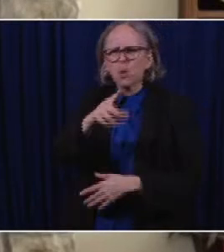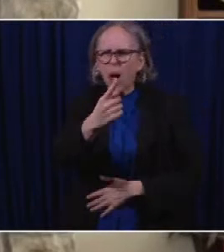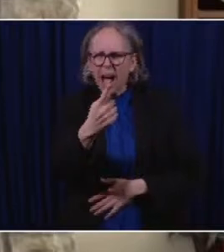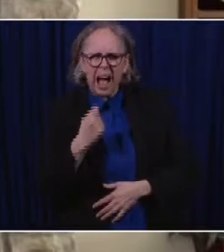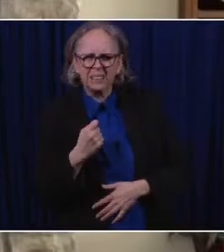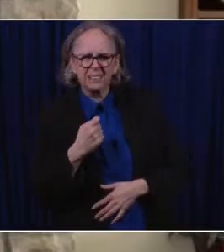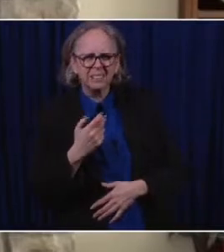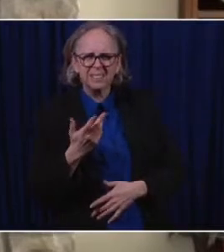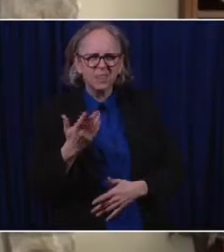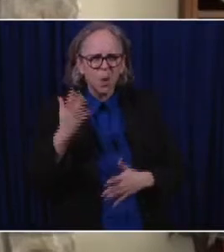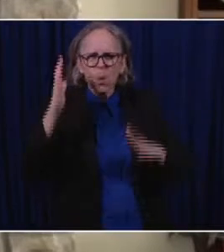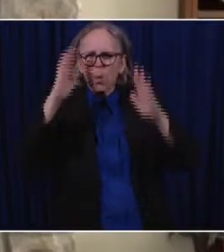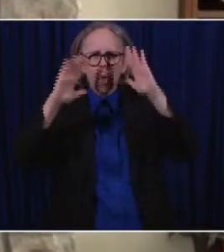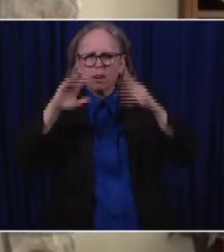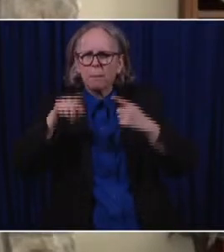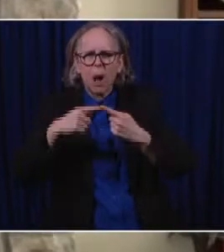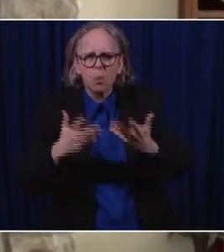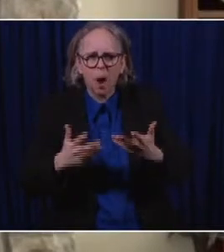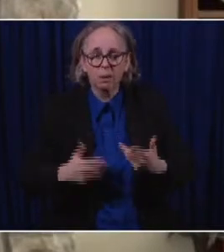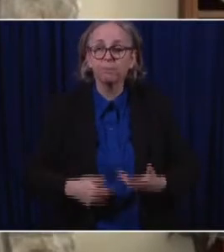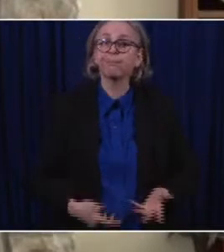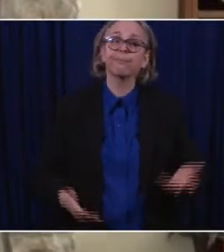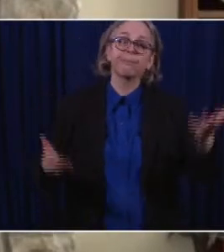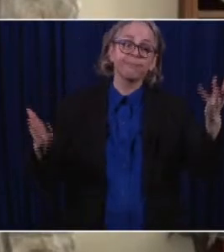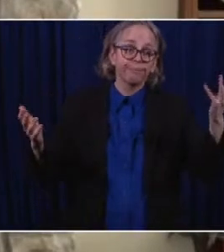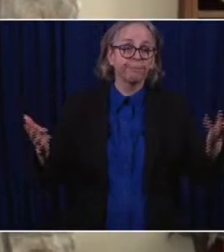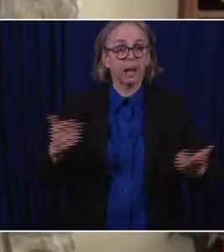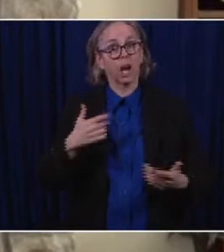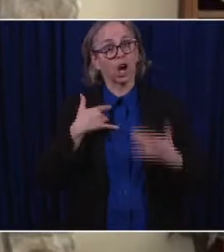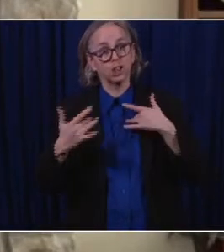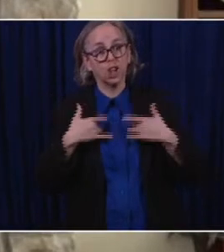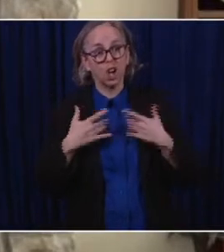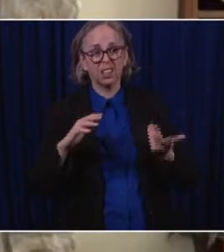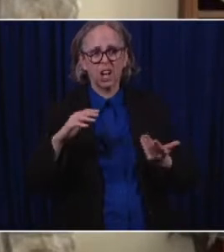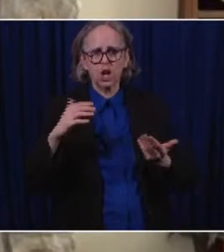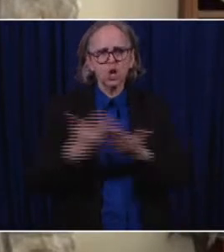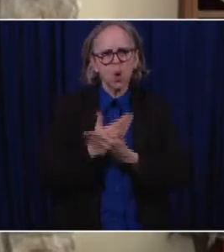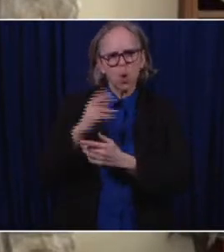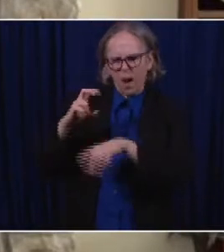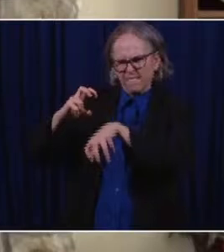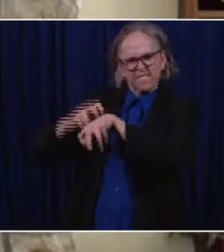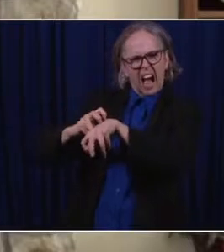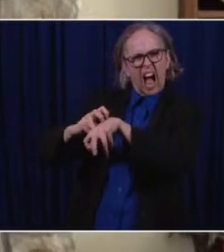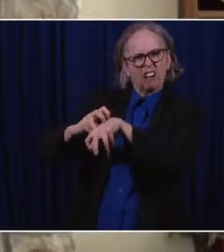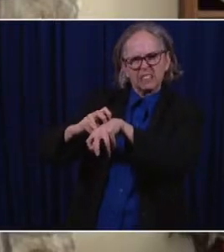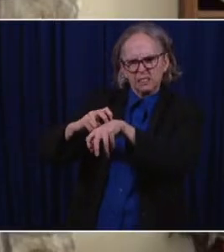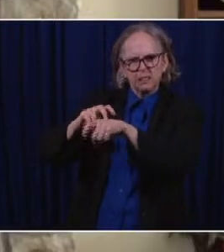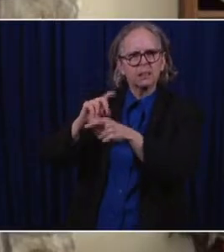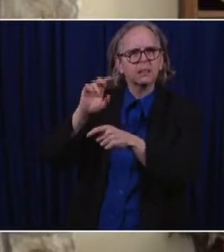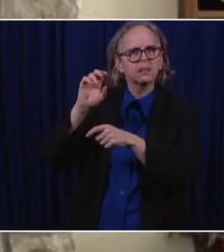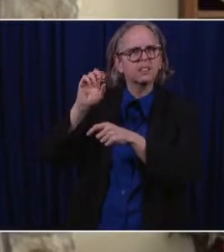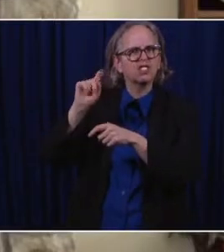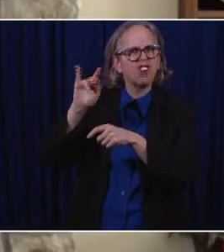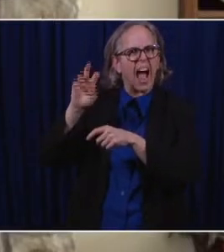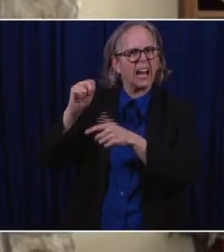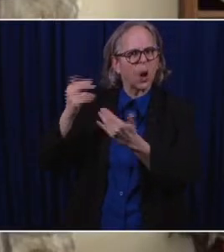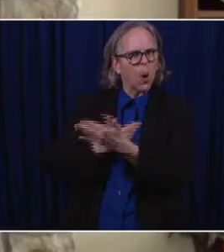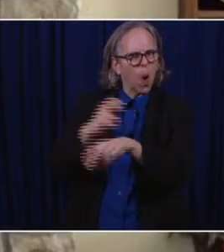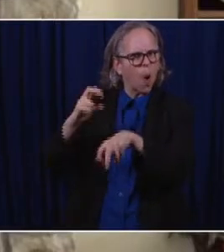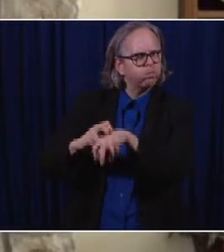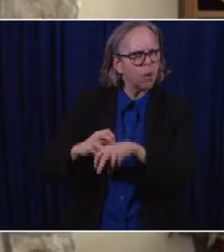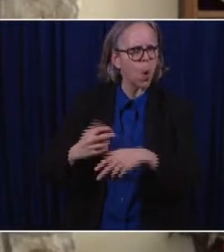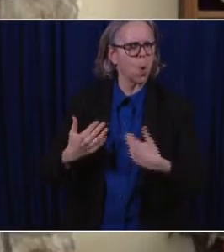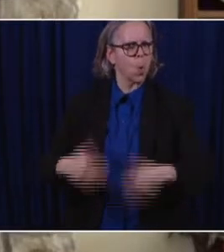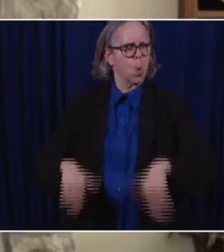the variant. I worry about a change that may be coming, that you